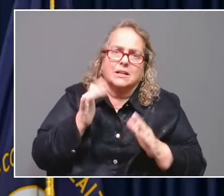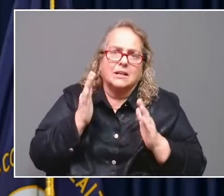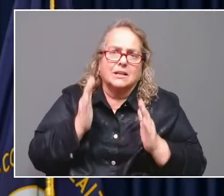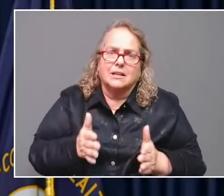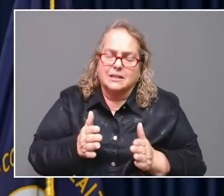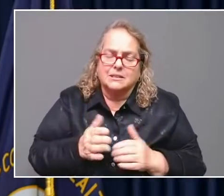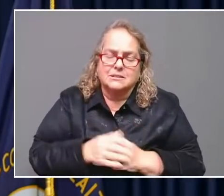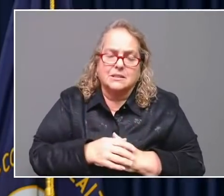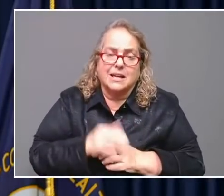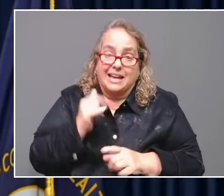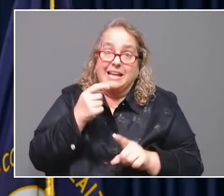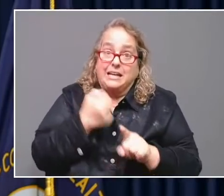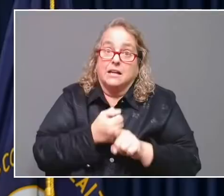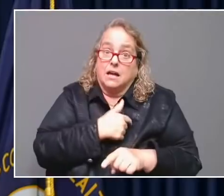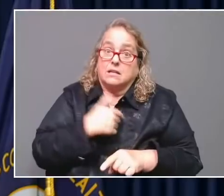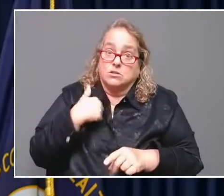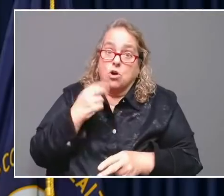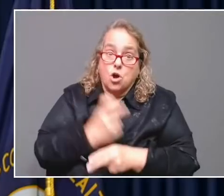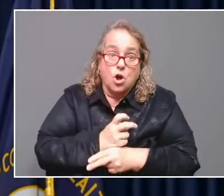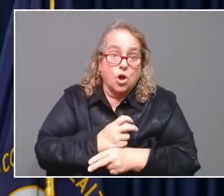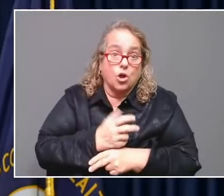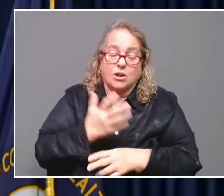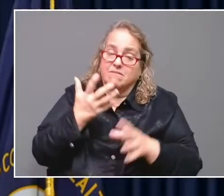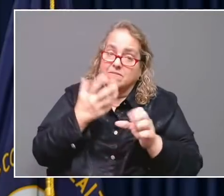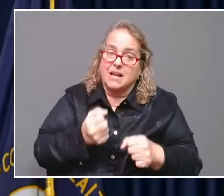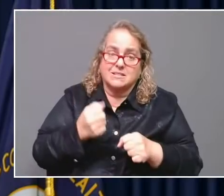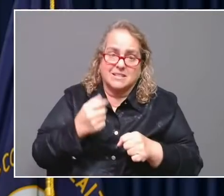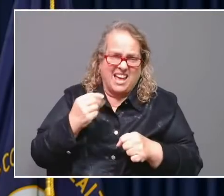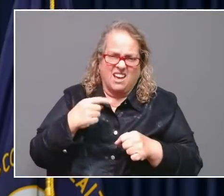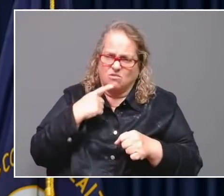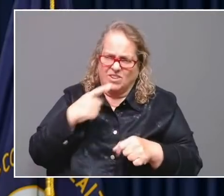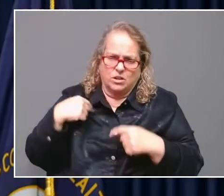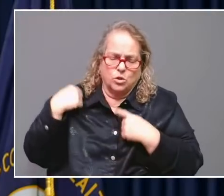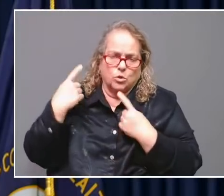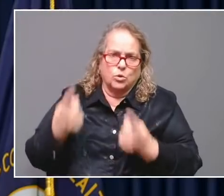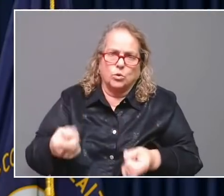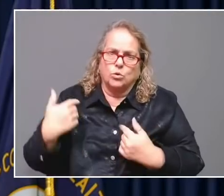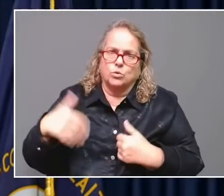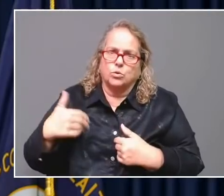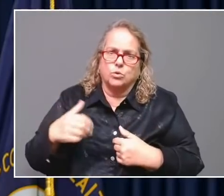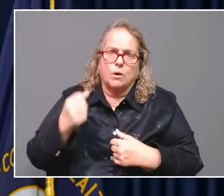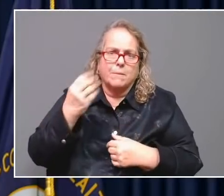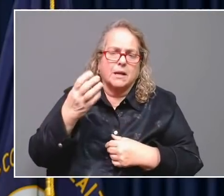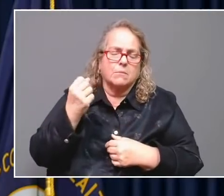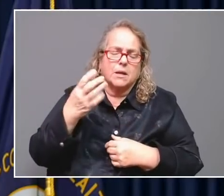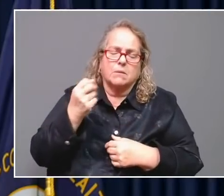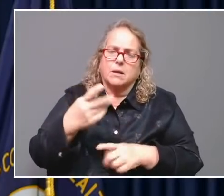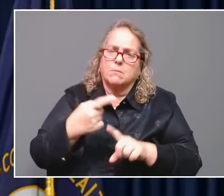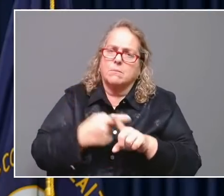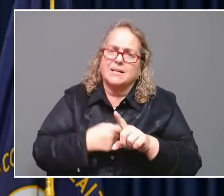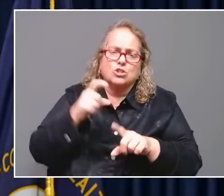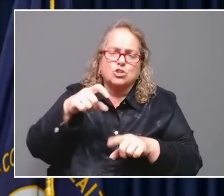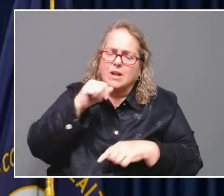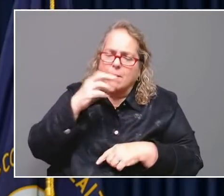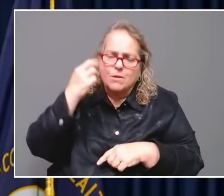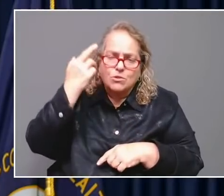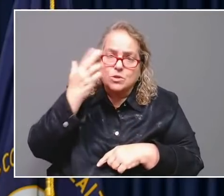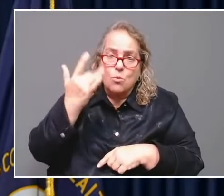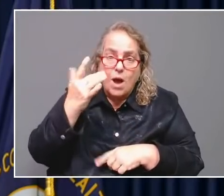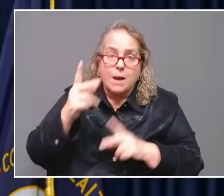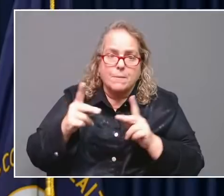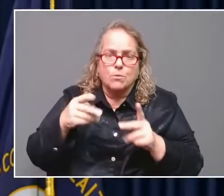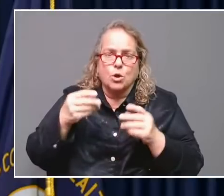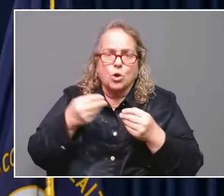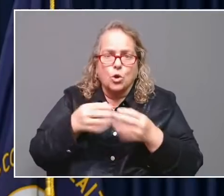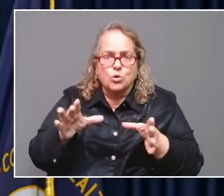us hard. It hit us fast, and it's been going on a long time. And it shouldn't be the reason that people lose access to